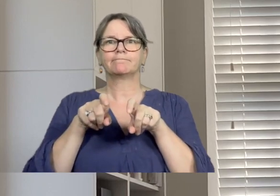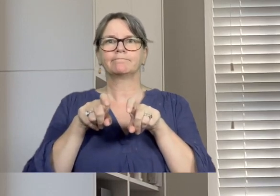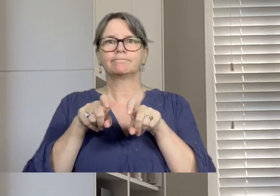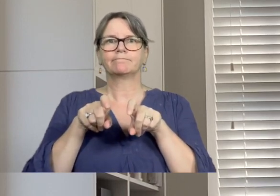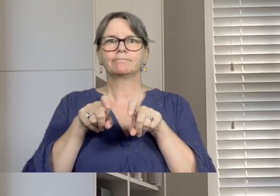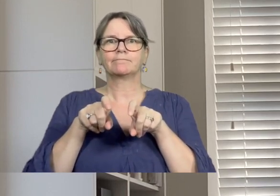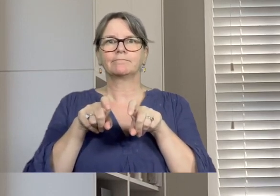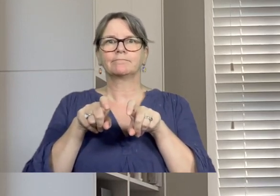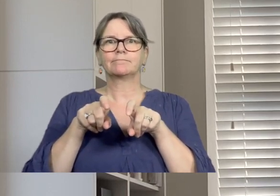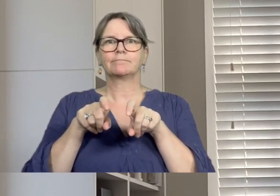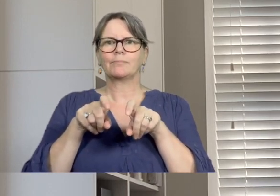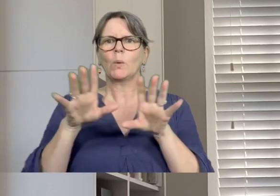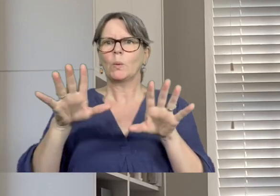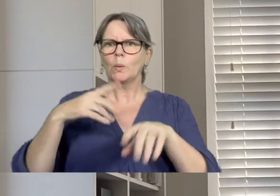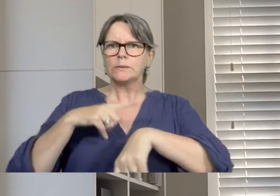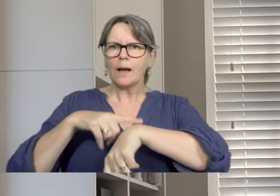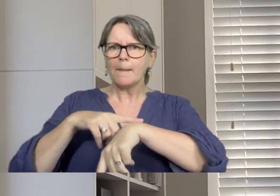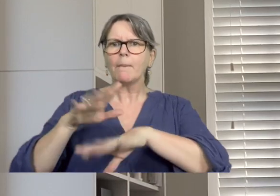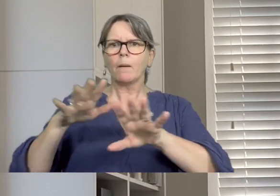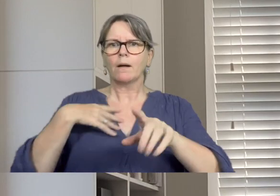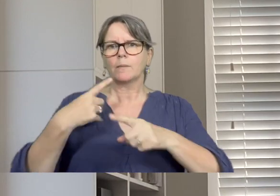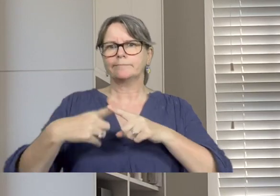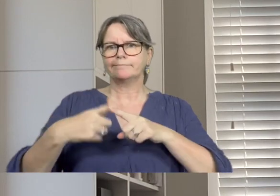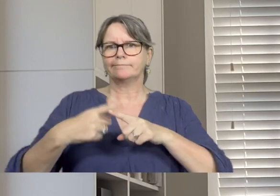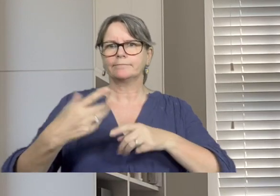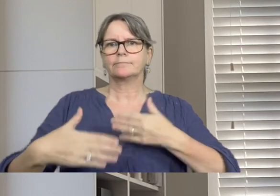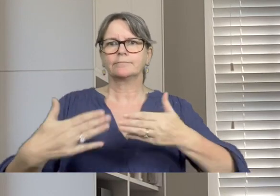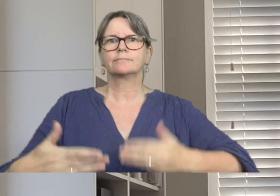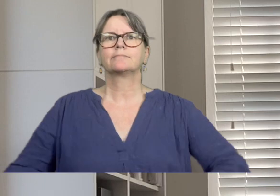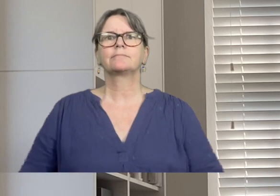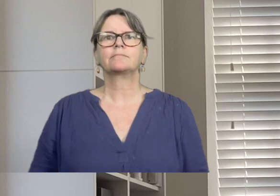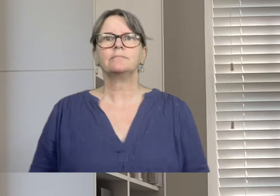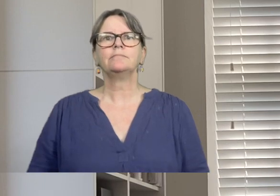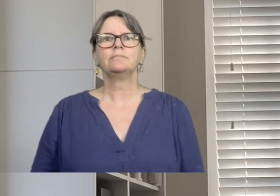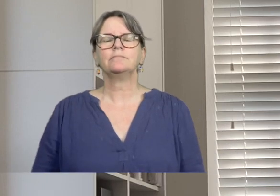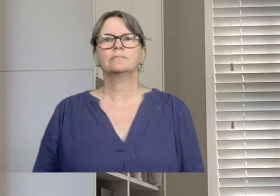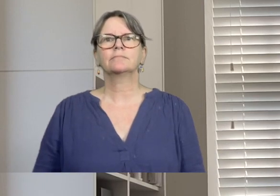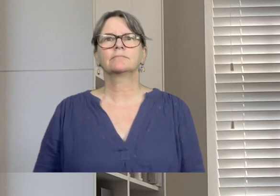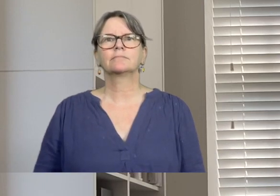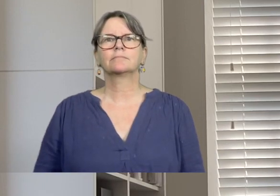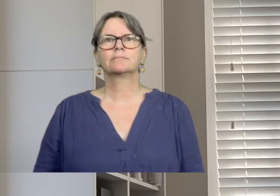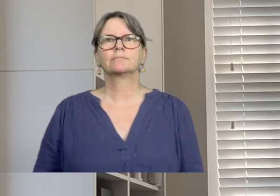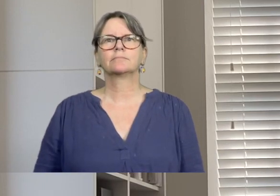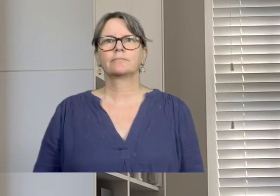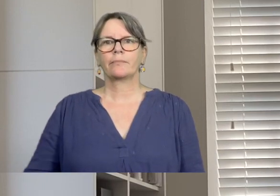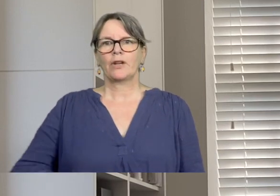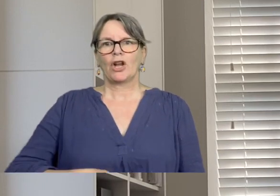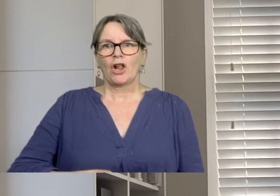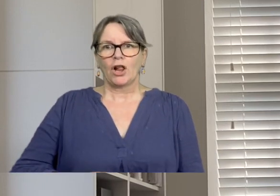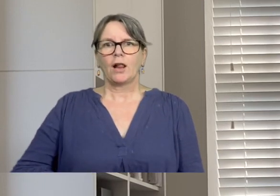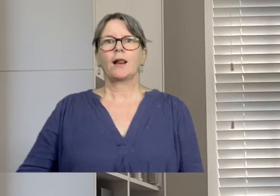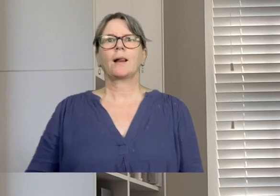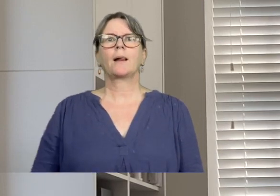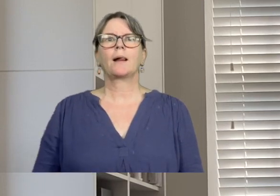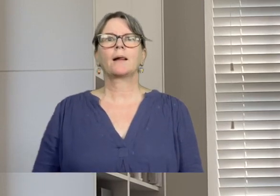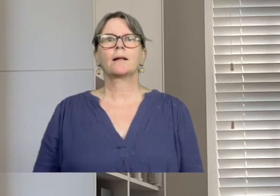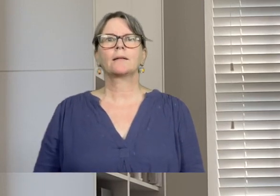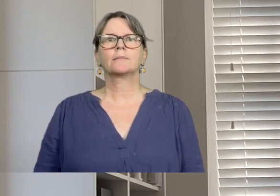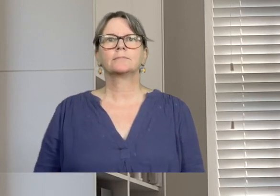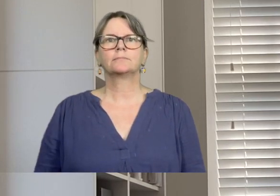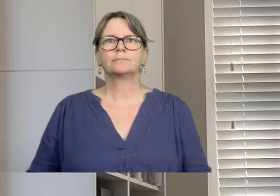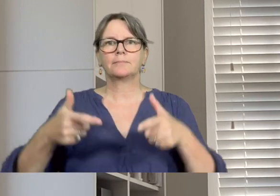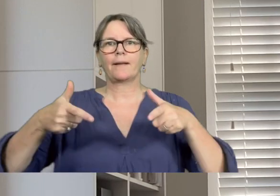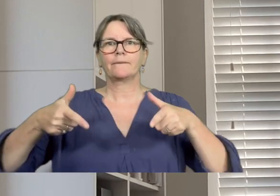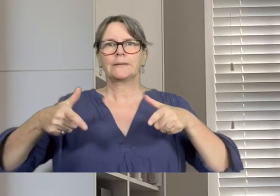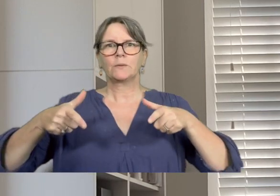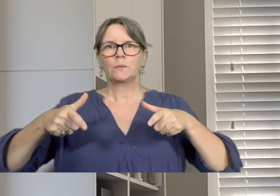up the pace because I've noticed the time. We're going to sit up nice and tall and we're going to go back halfway. We're going to take a breath in. As we breathe out, we're going to